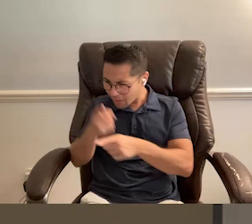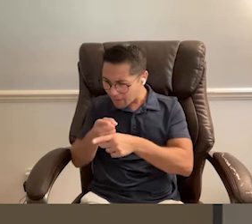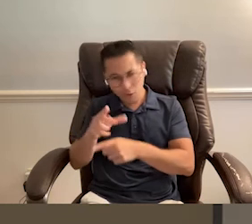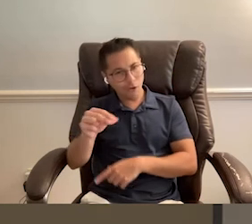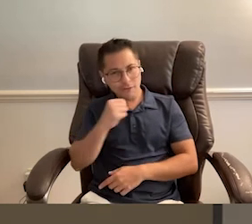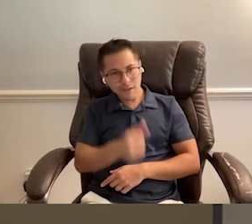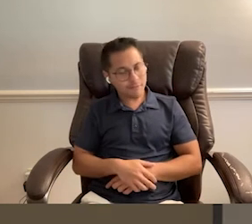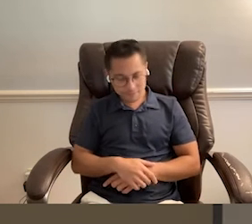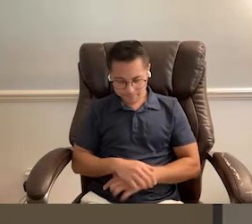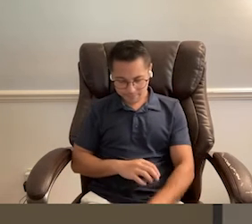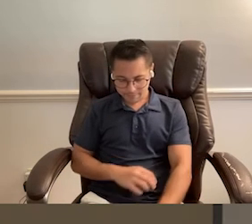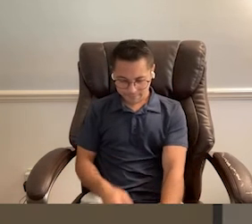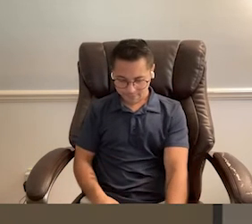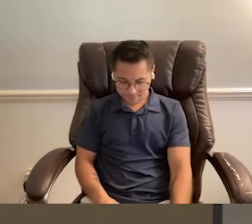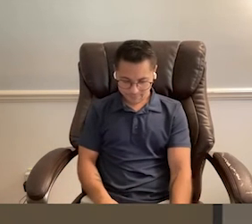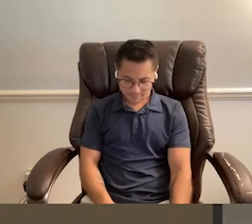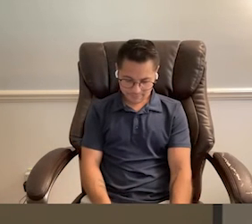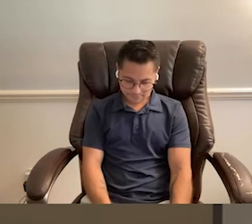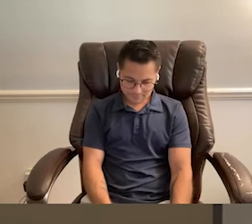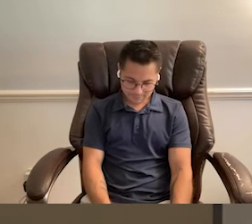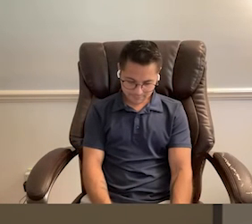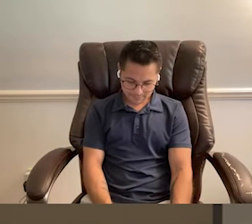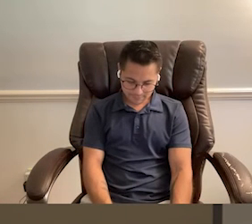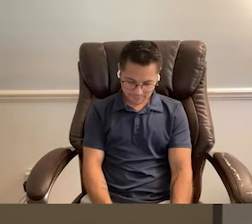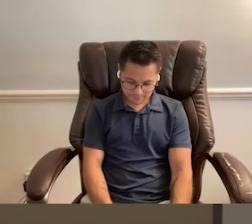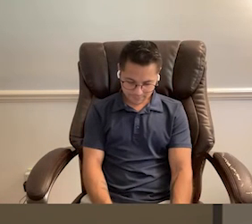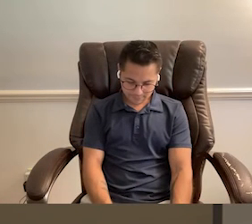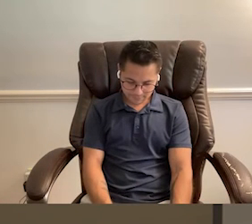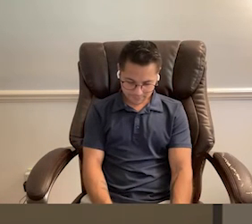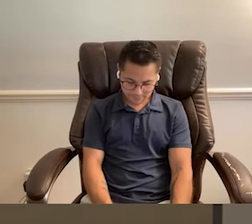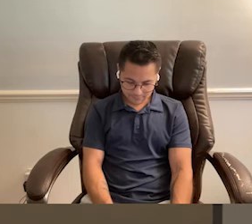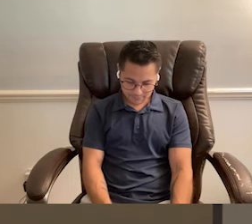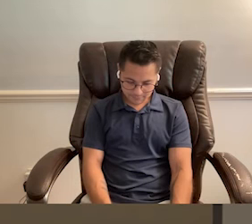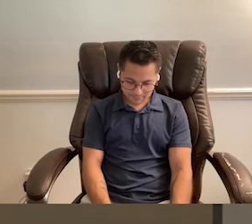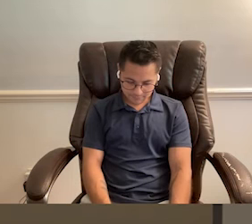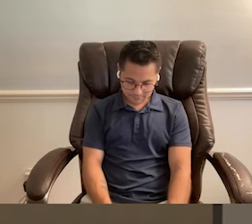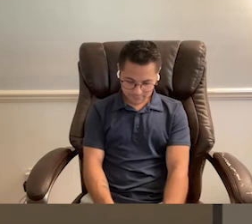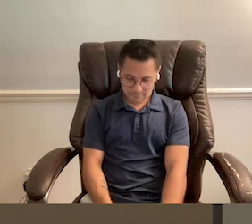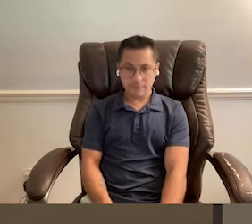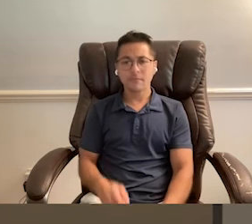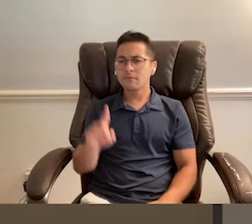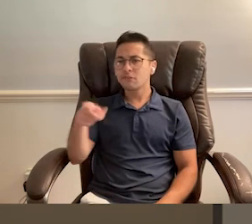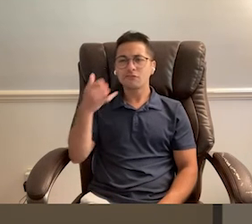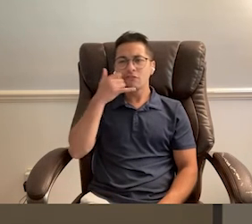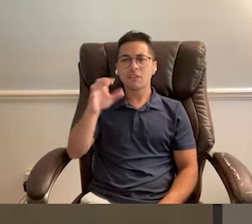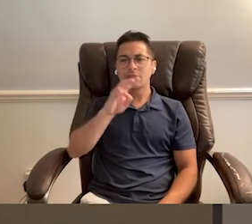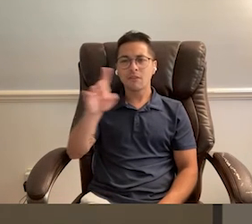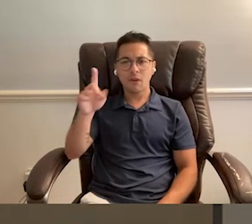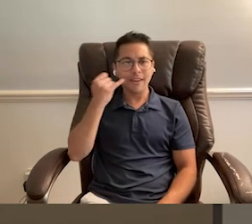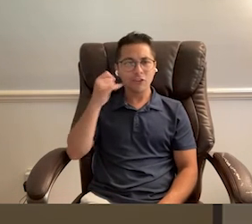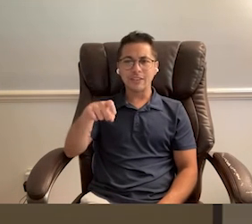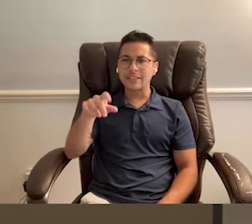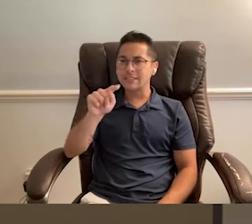This is not right. I'm gonna delete this. So our TTY is, just call 711 if you need a TTY line, because